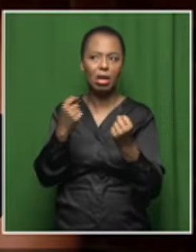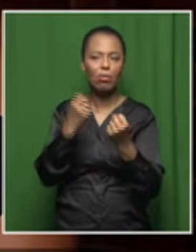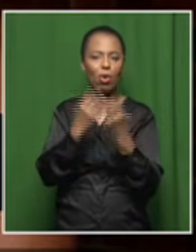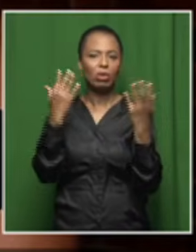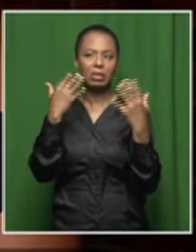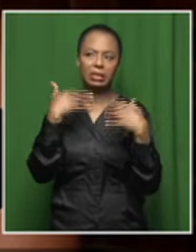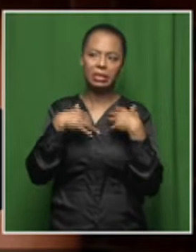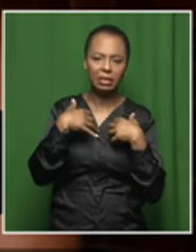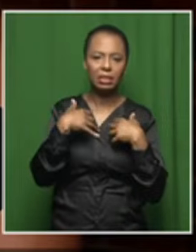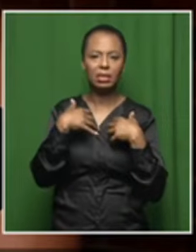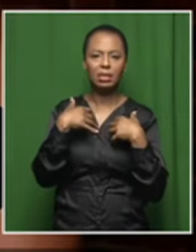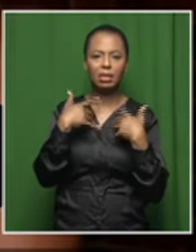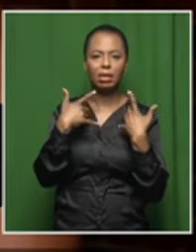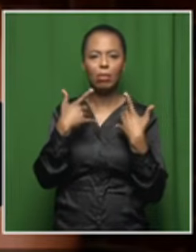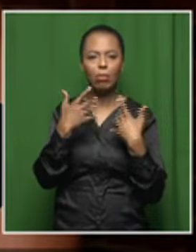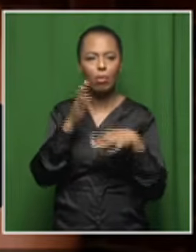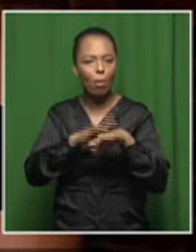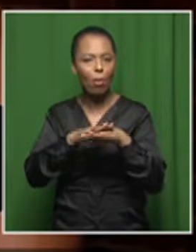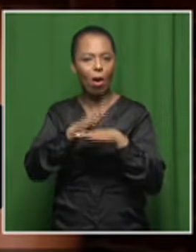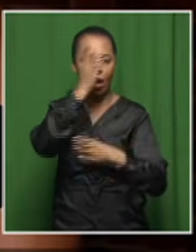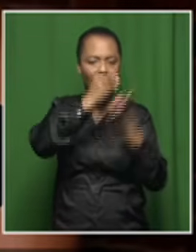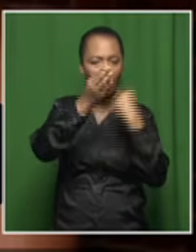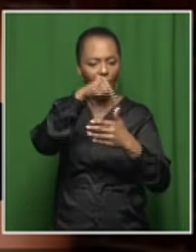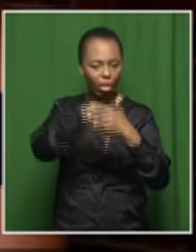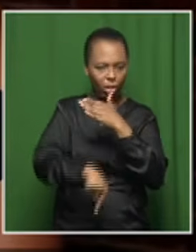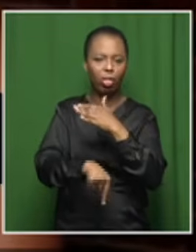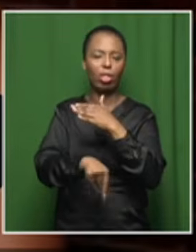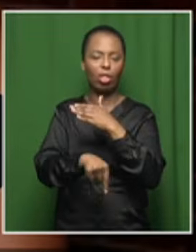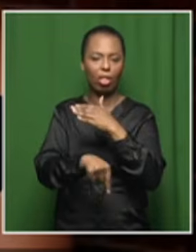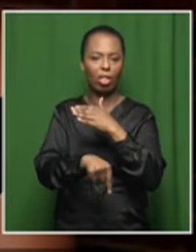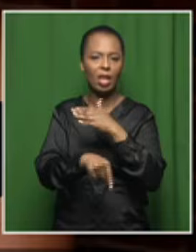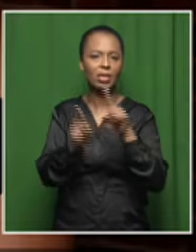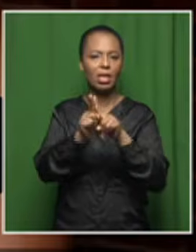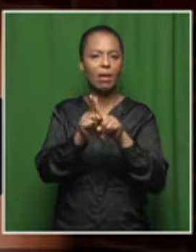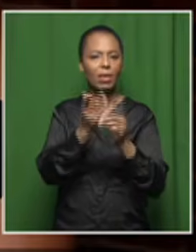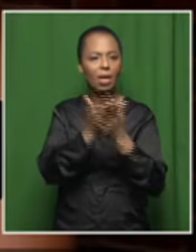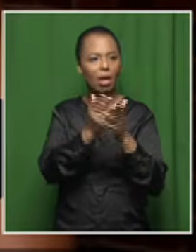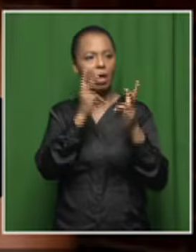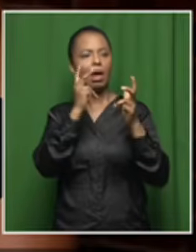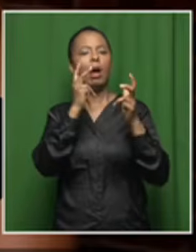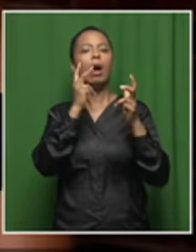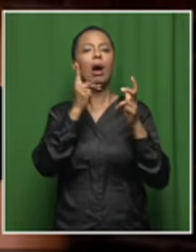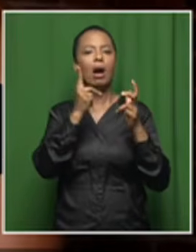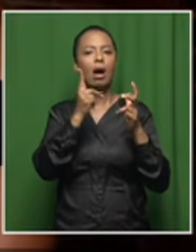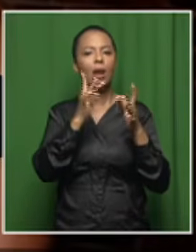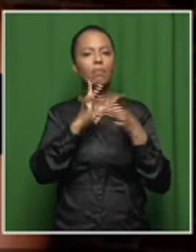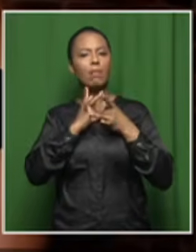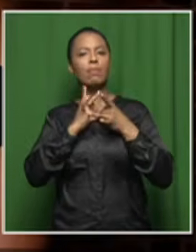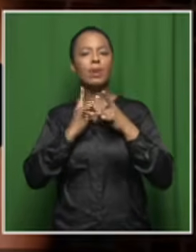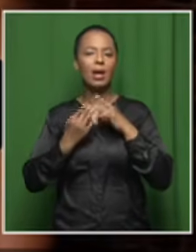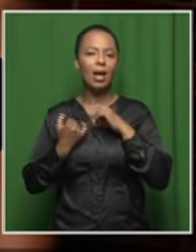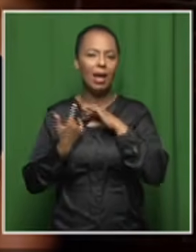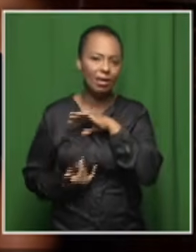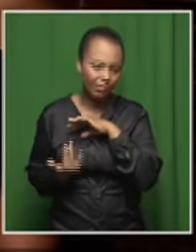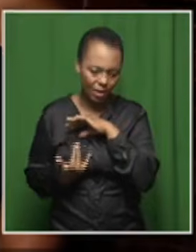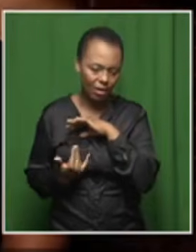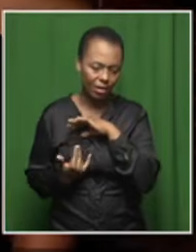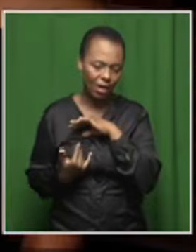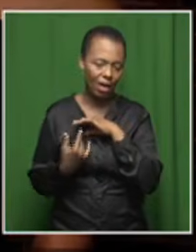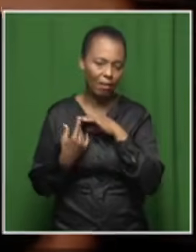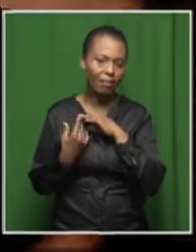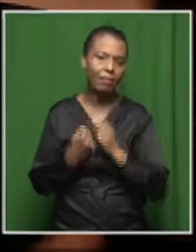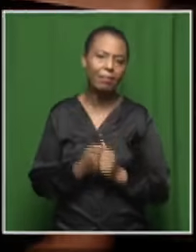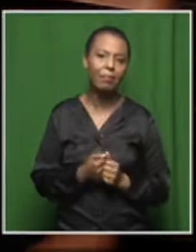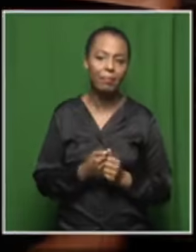space to explore, to learn, and to essentially be inspired to do something great. And I can't wait to then see how